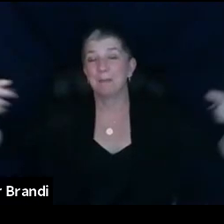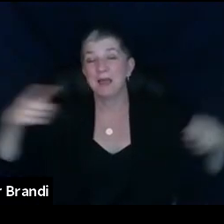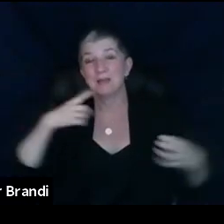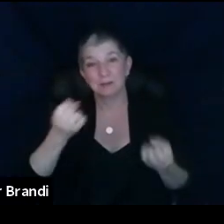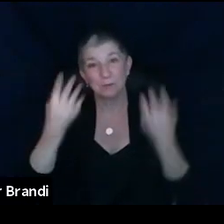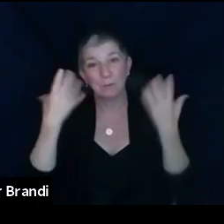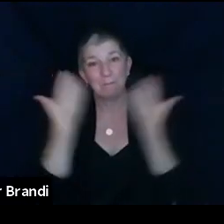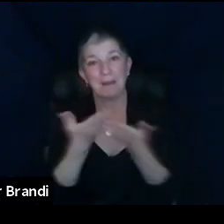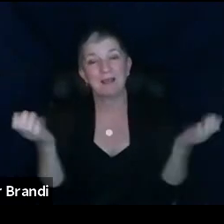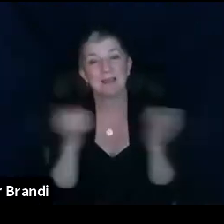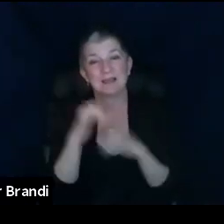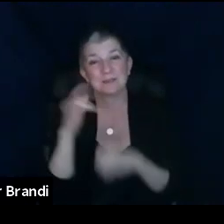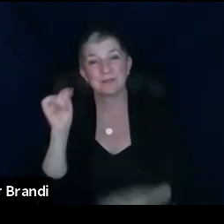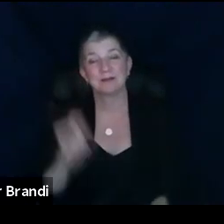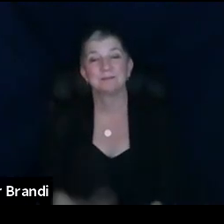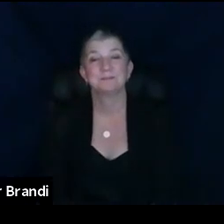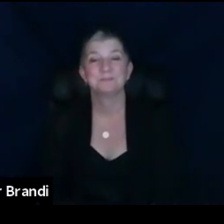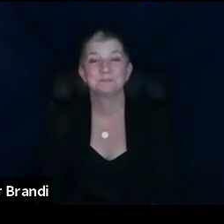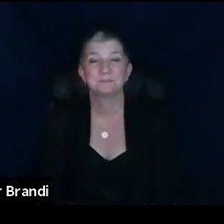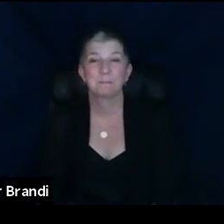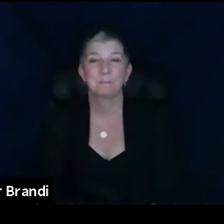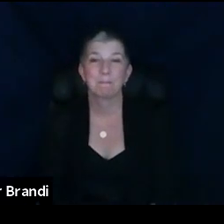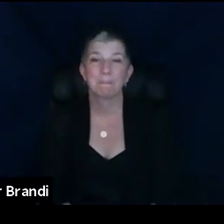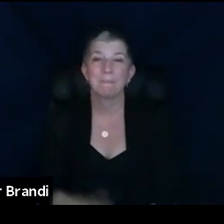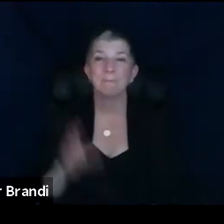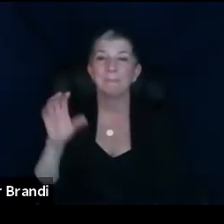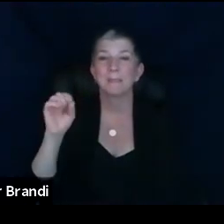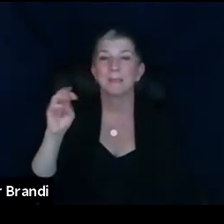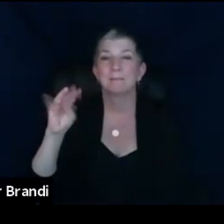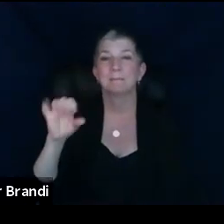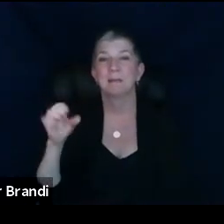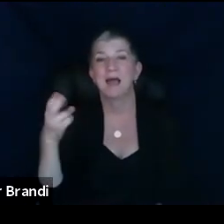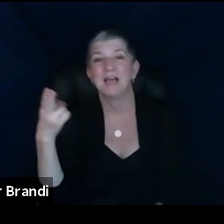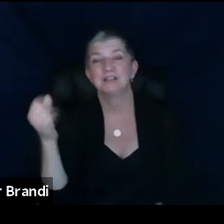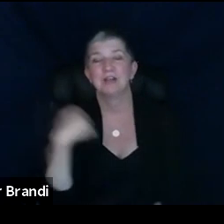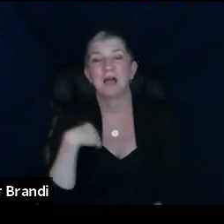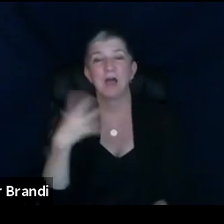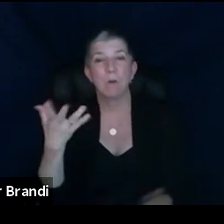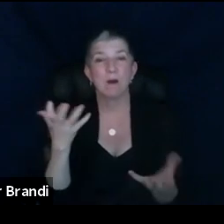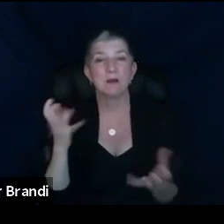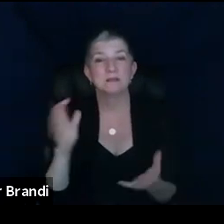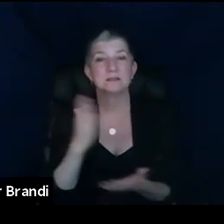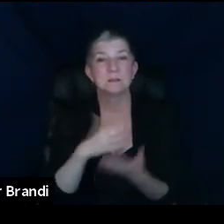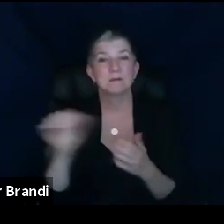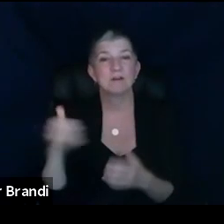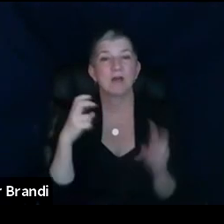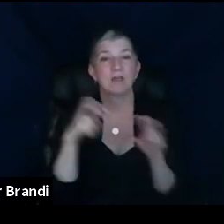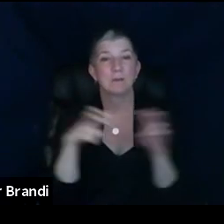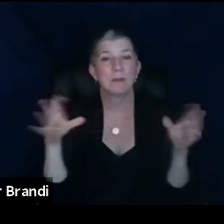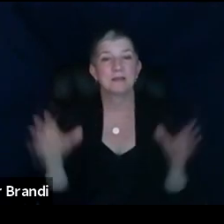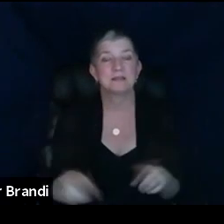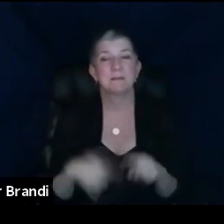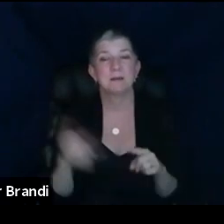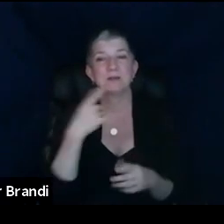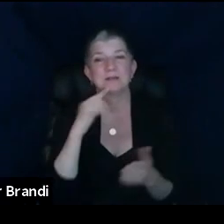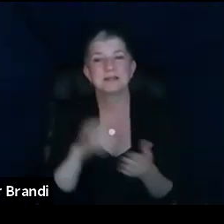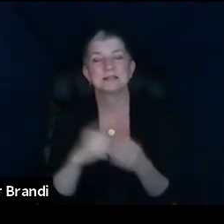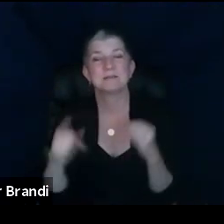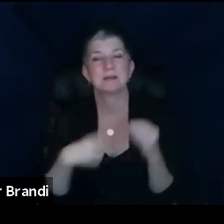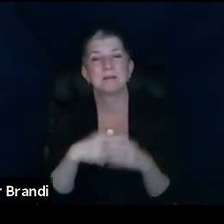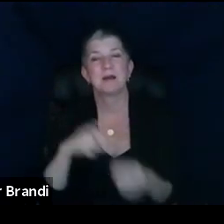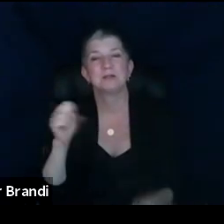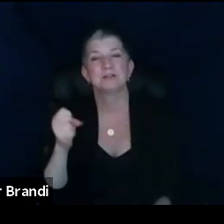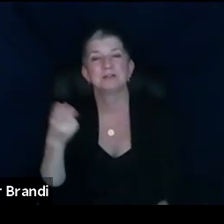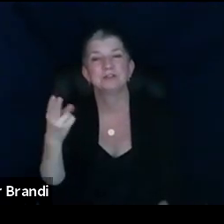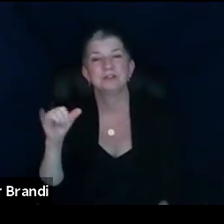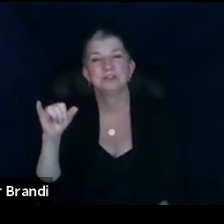you know. And I would like to get to some of our other panelists, but you did say something about shibari. What does shibari